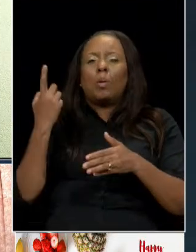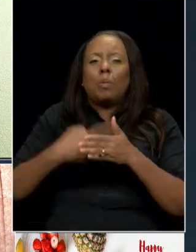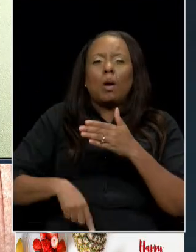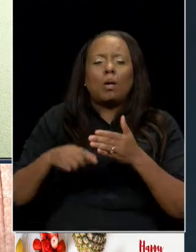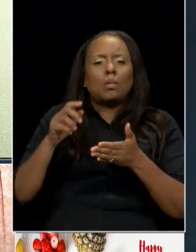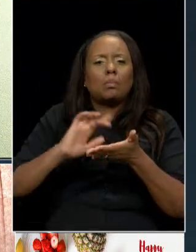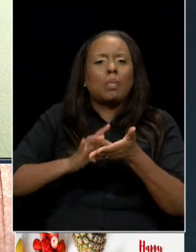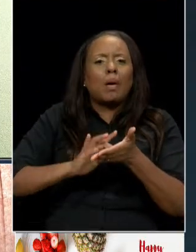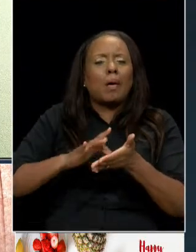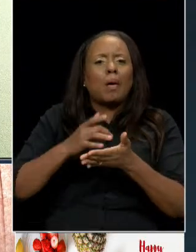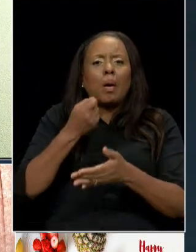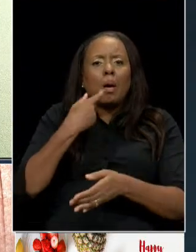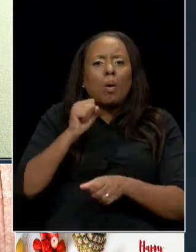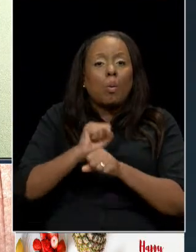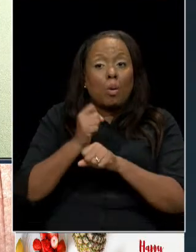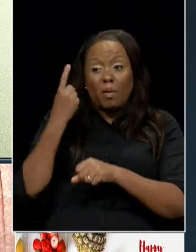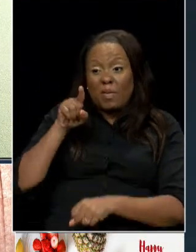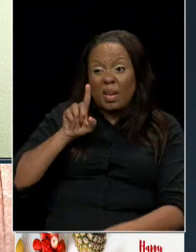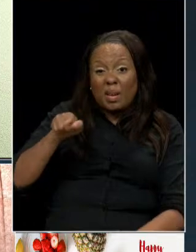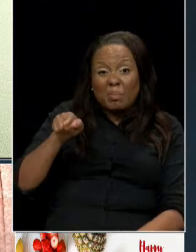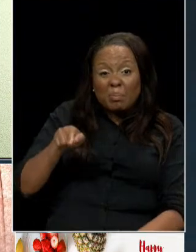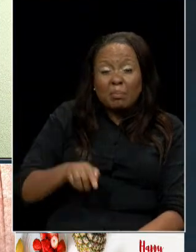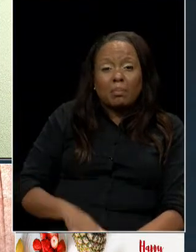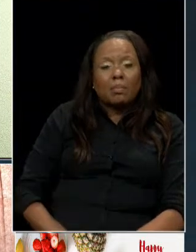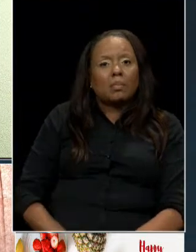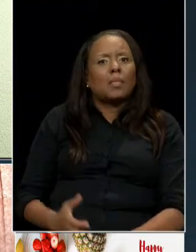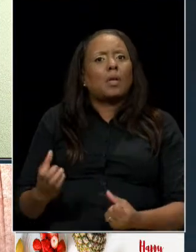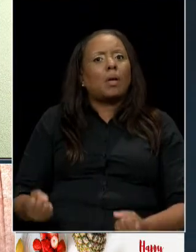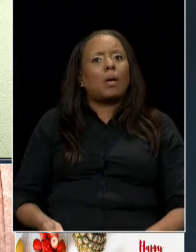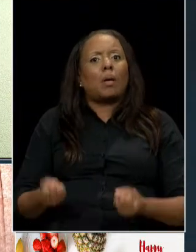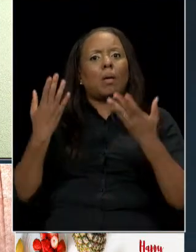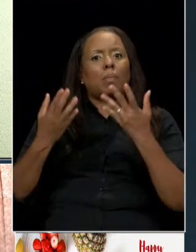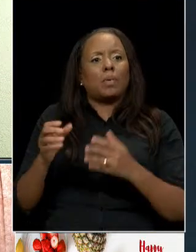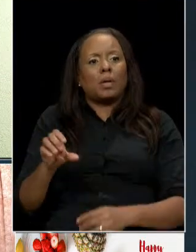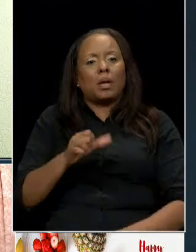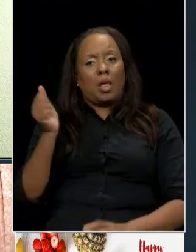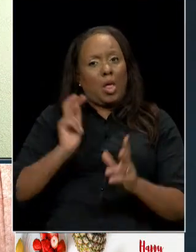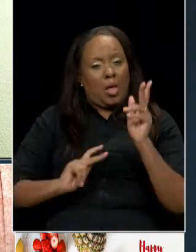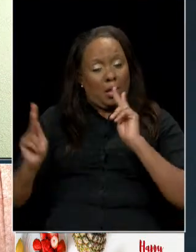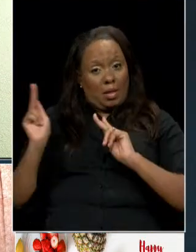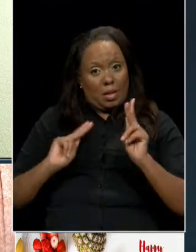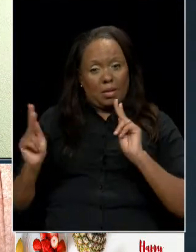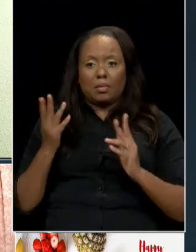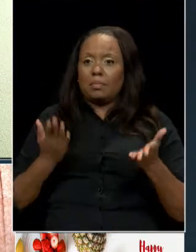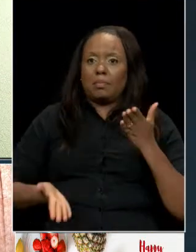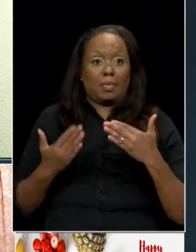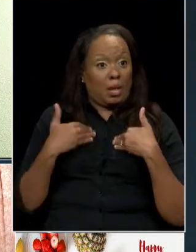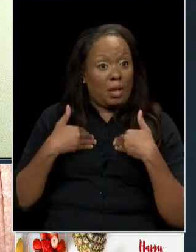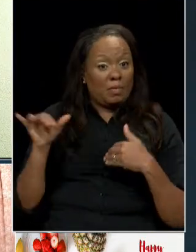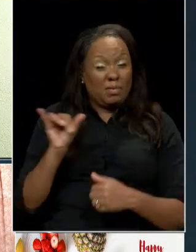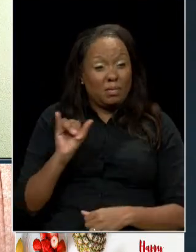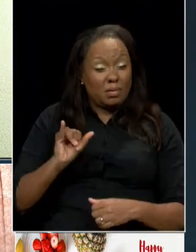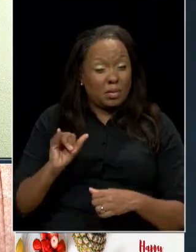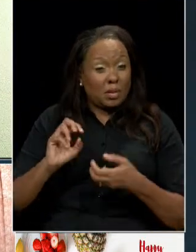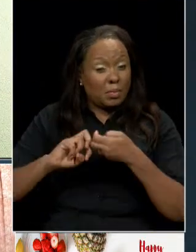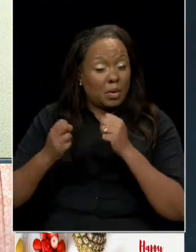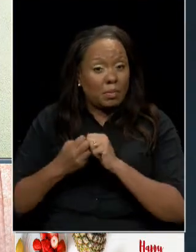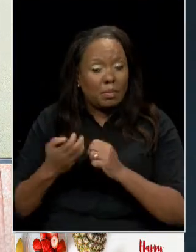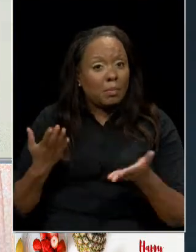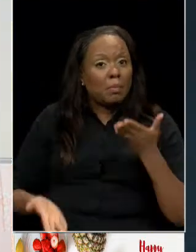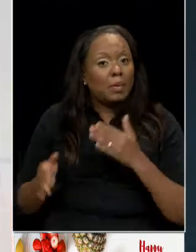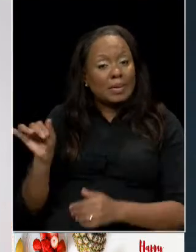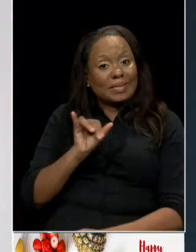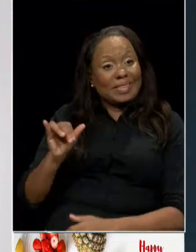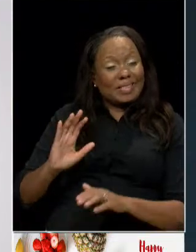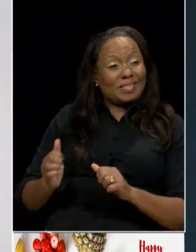Now, how many other people who are diagnosed as diabetics may well be facing that kind of challenge, even though